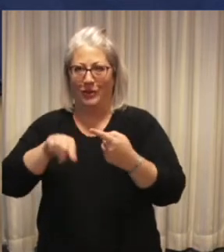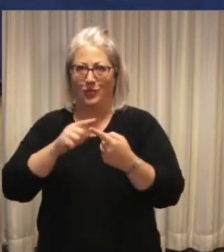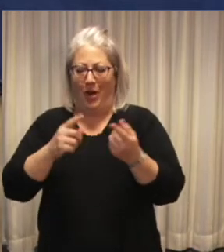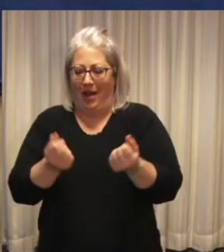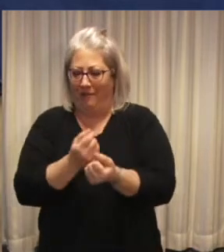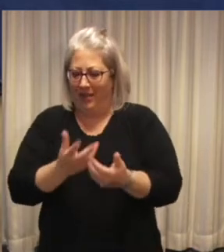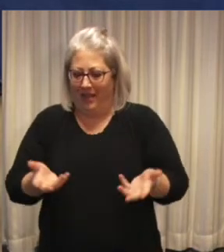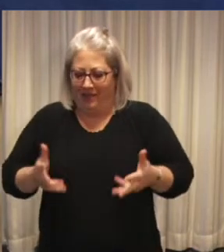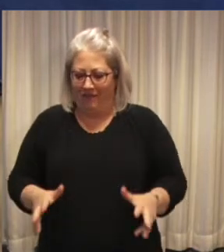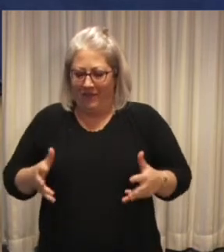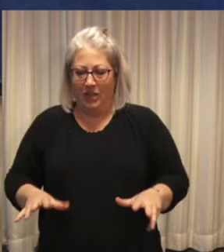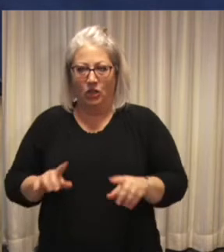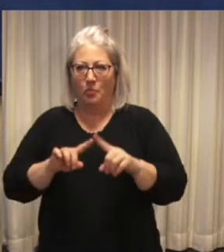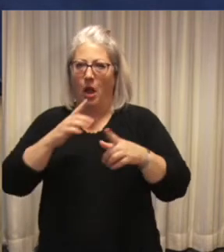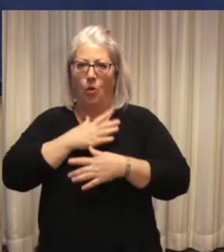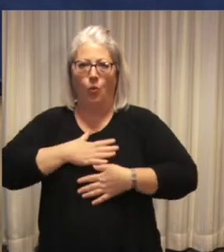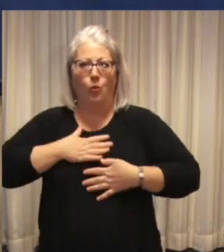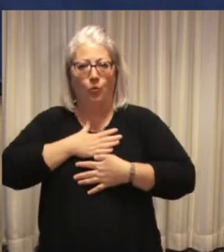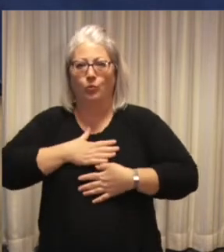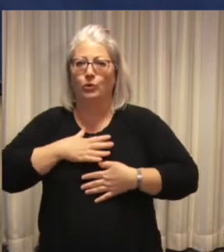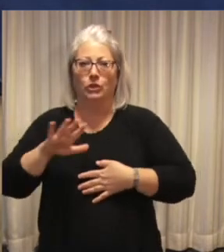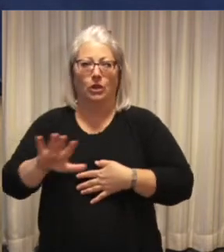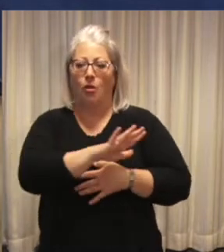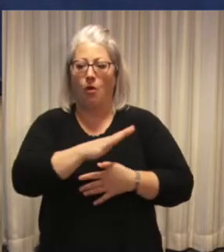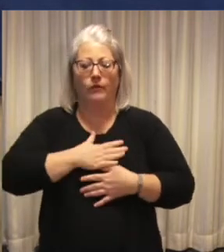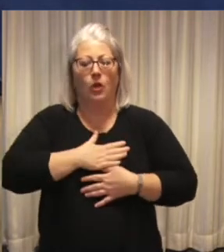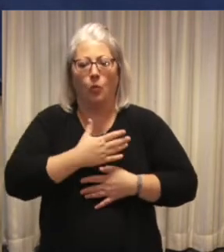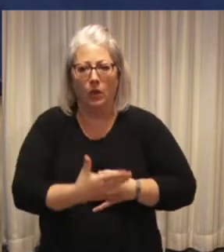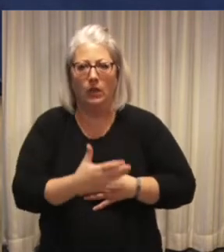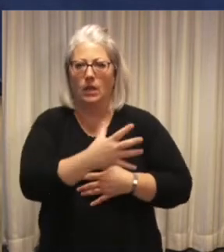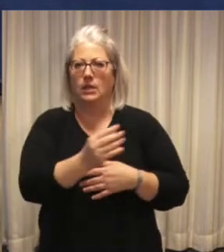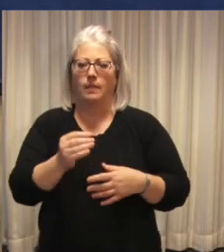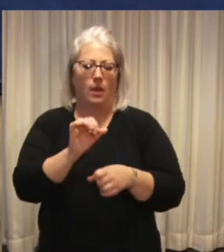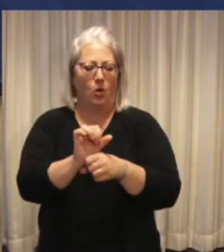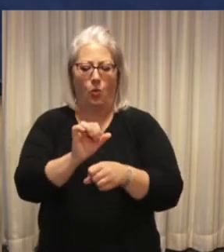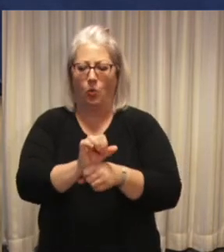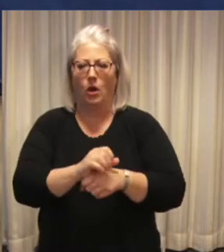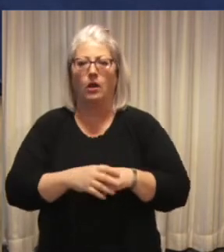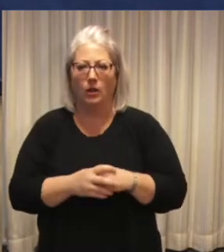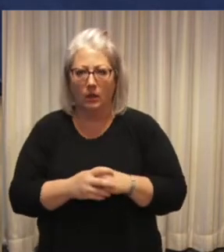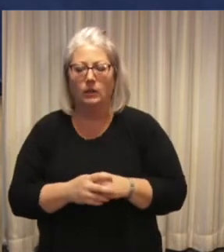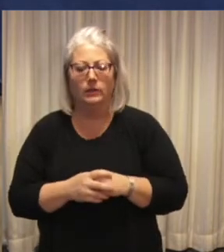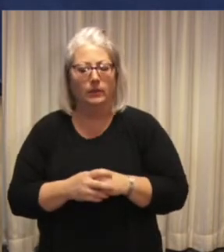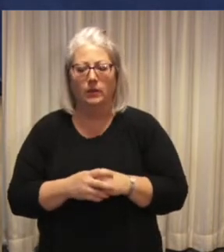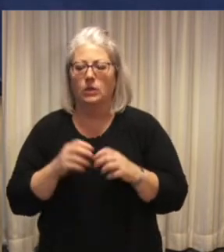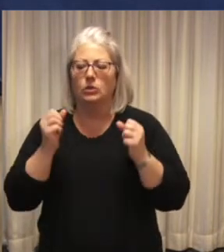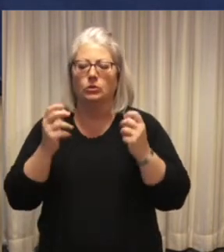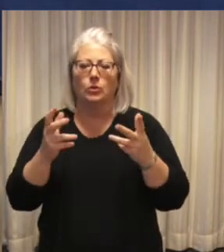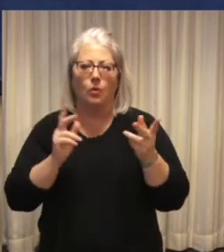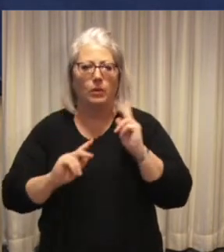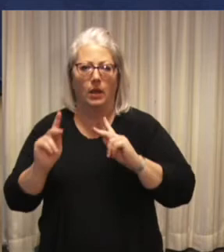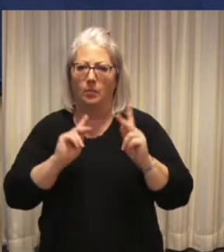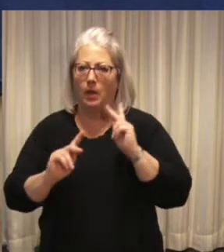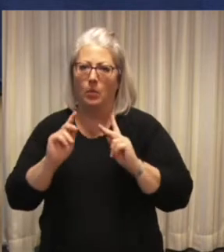they're all doing. You know, our building level administrators, again, just helping to direct everything that we're doing. There's so many people.